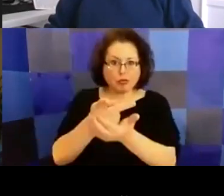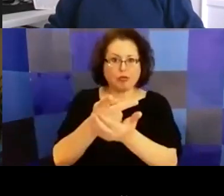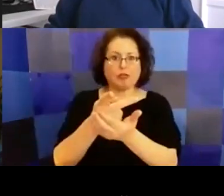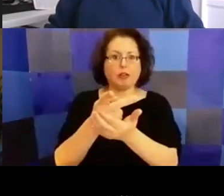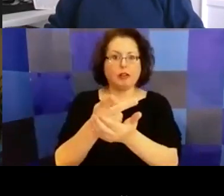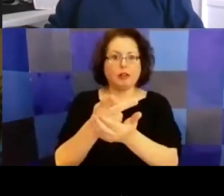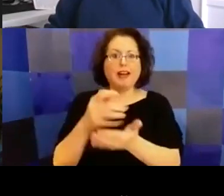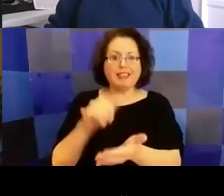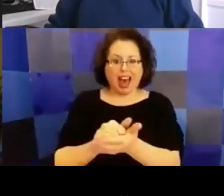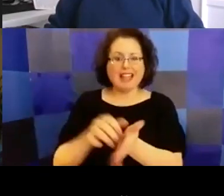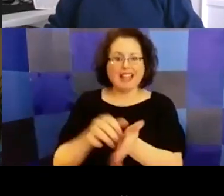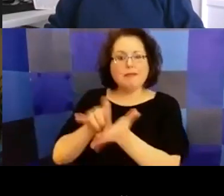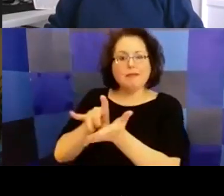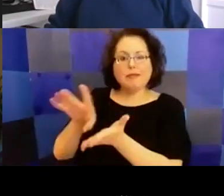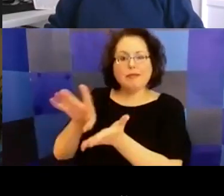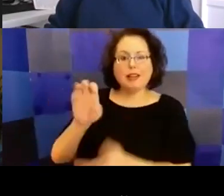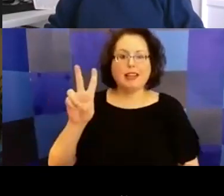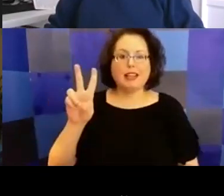eviction moratorium